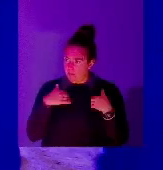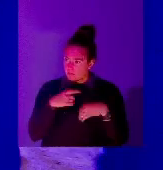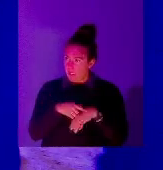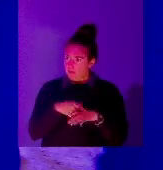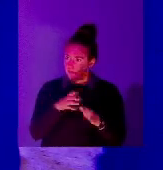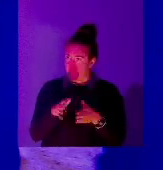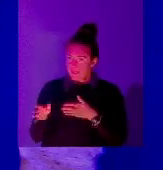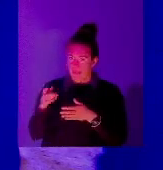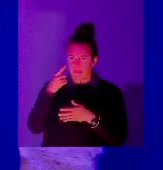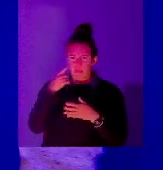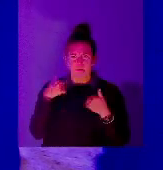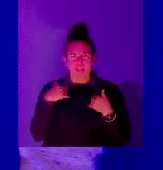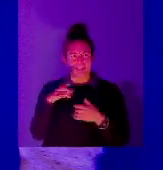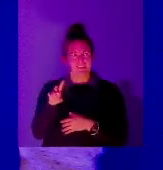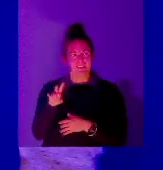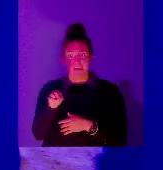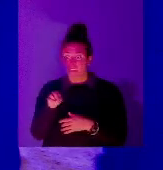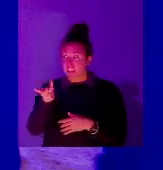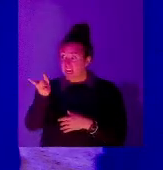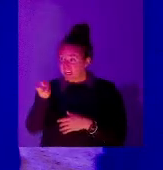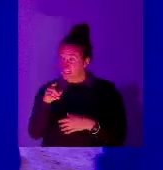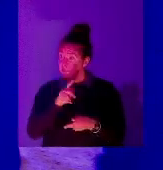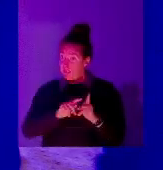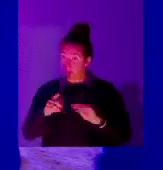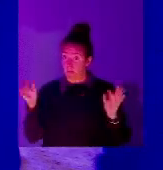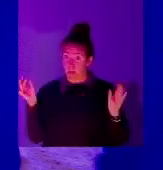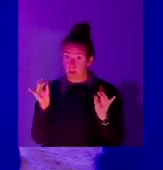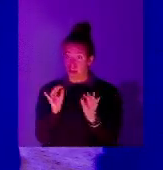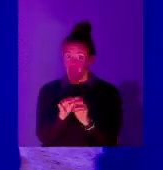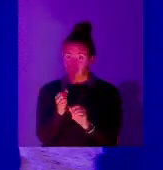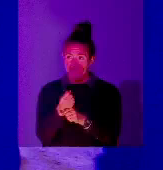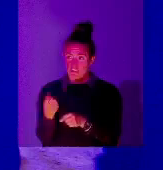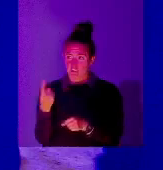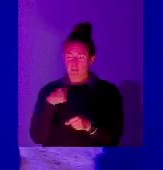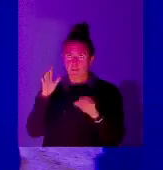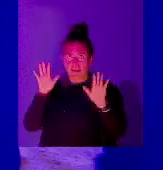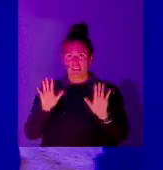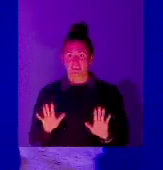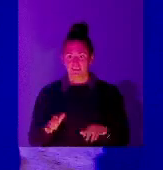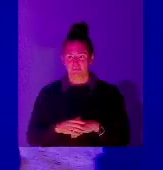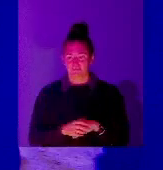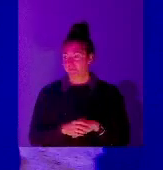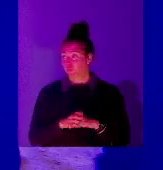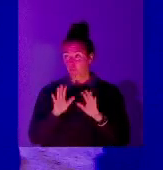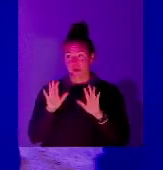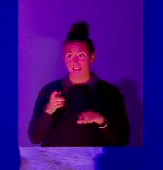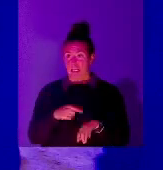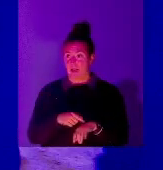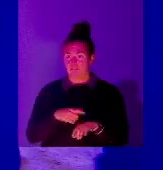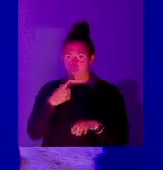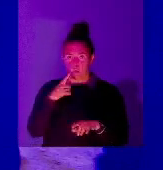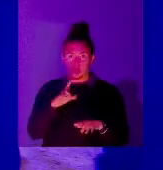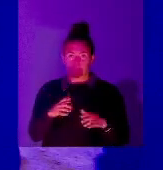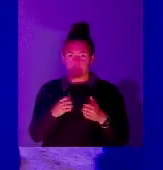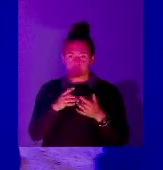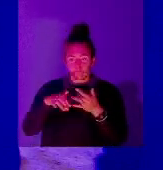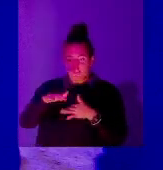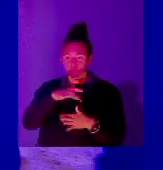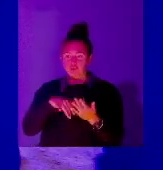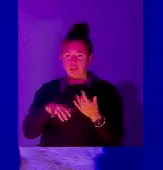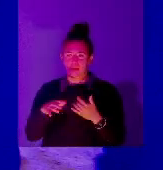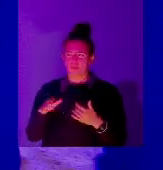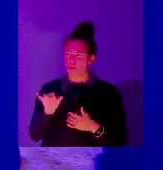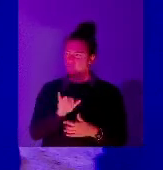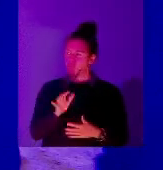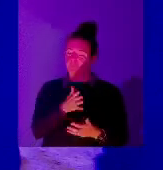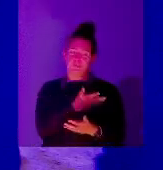or 80 people last year. It was amazing. It was a great time of fellowship. We sang some songs together. We ate